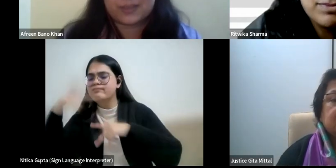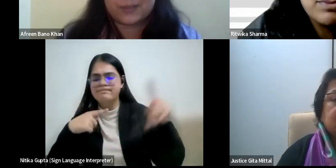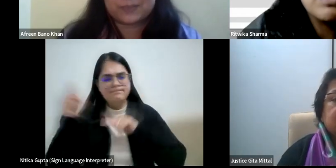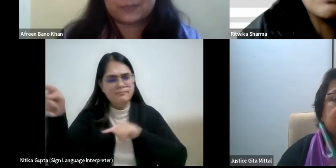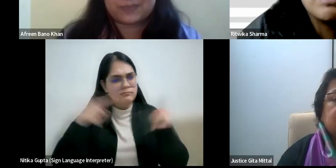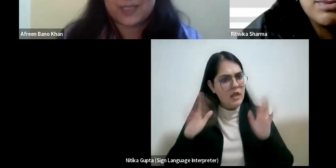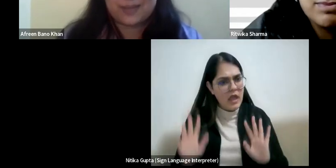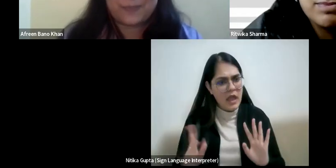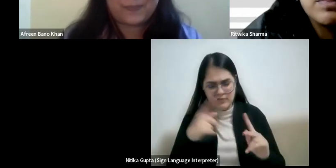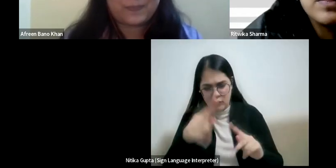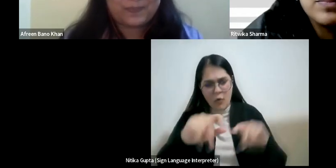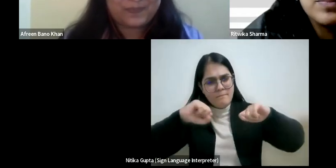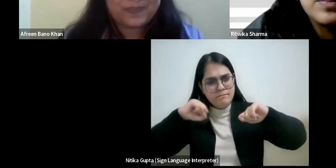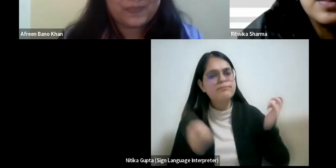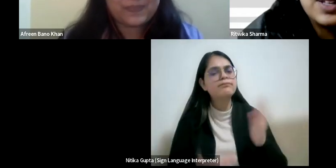further. Yeah.